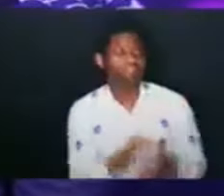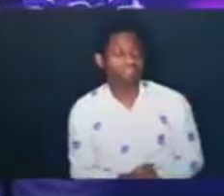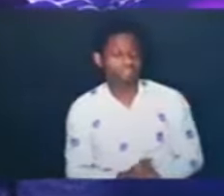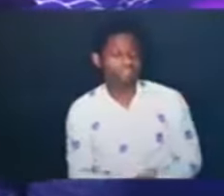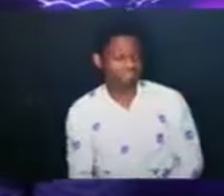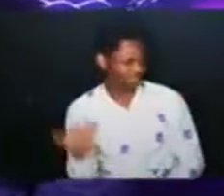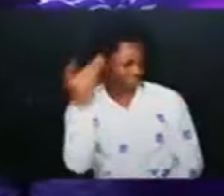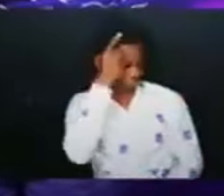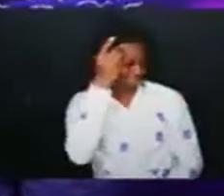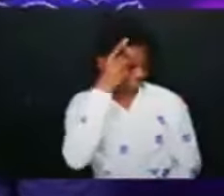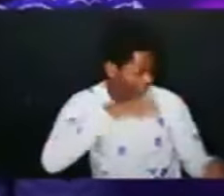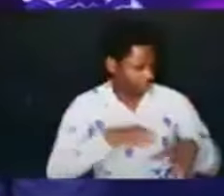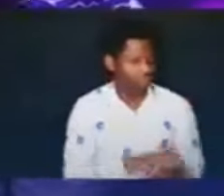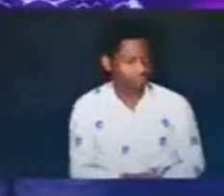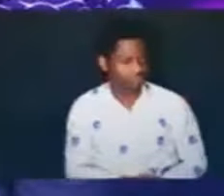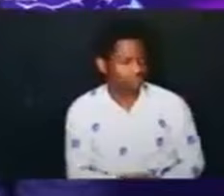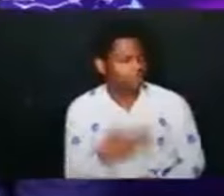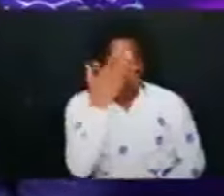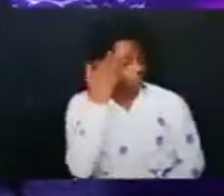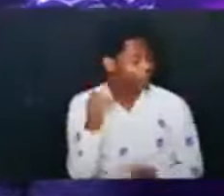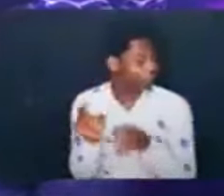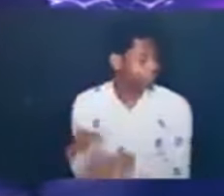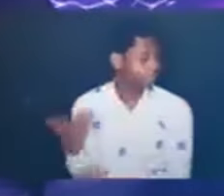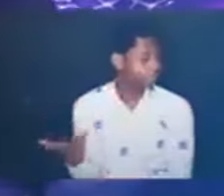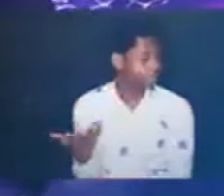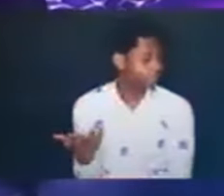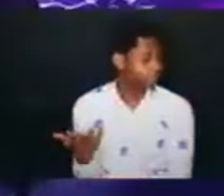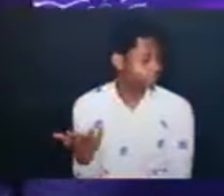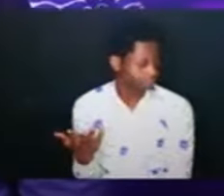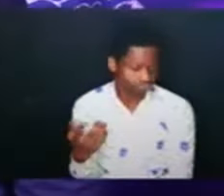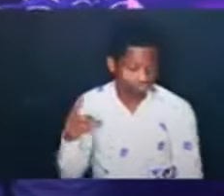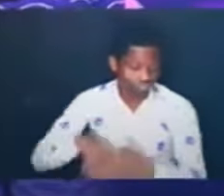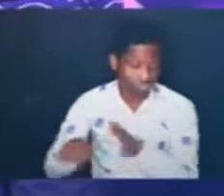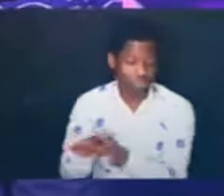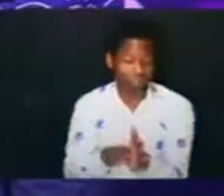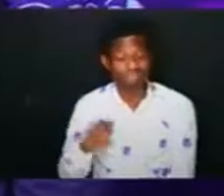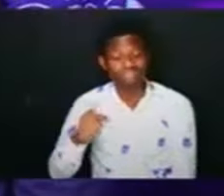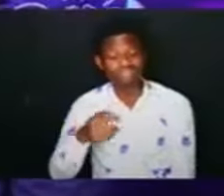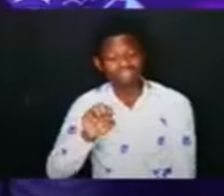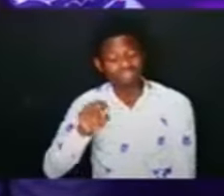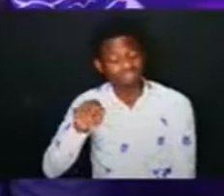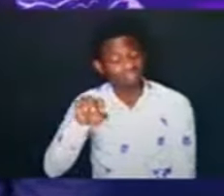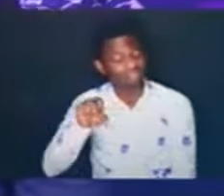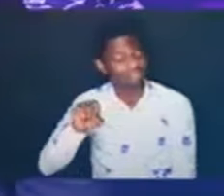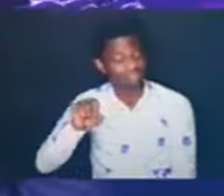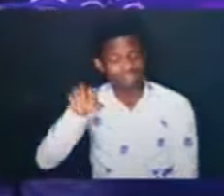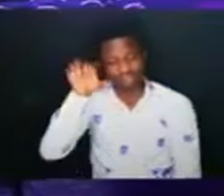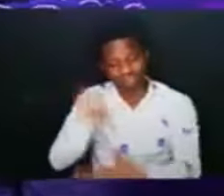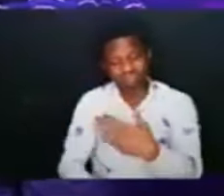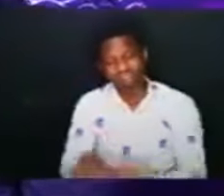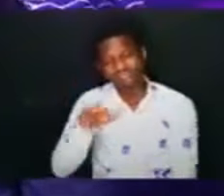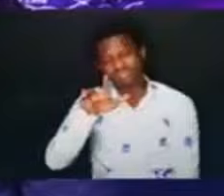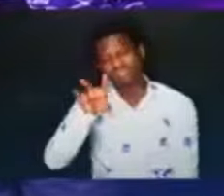fosem. The reason for their hatred. Nyenti a wotan no no. Genesis 37. Wo mu yehwe Mose homa edikan no eti